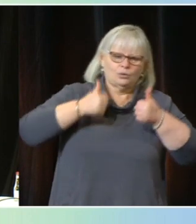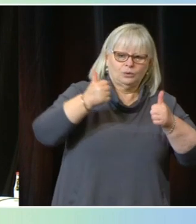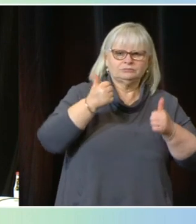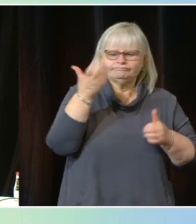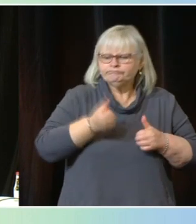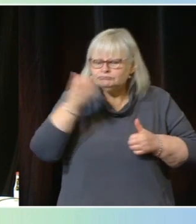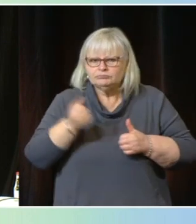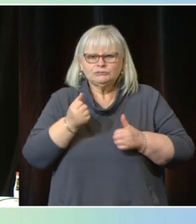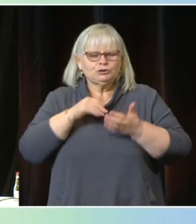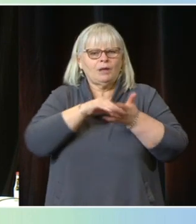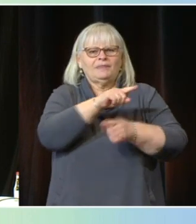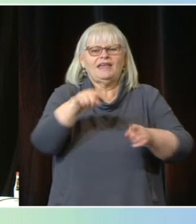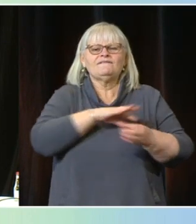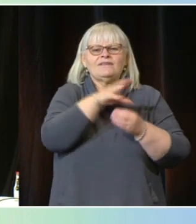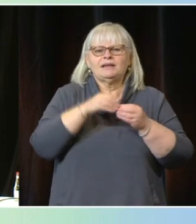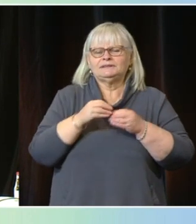families